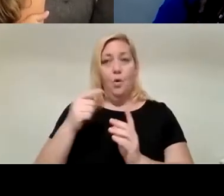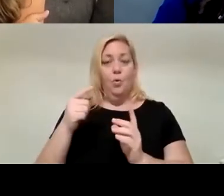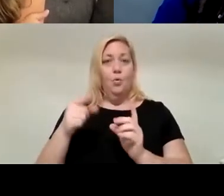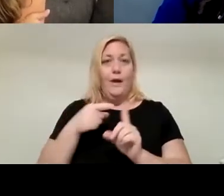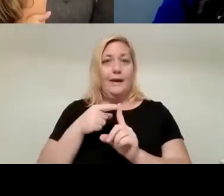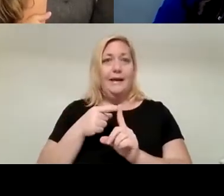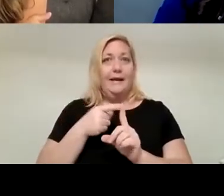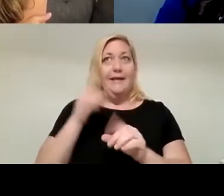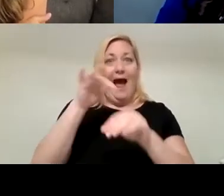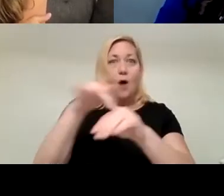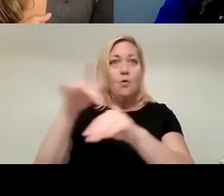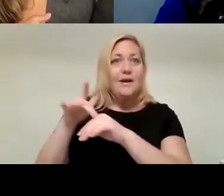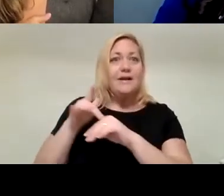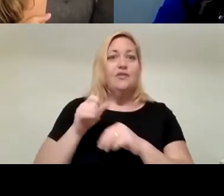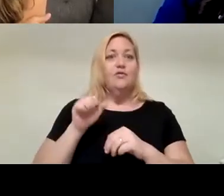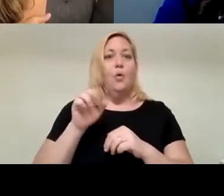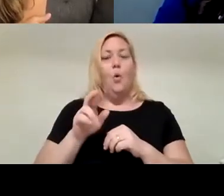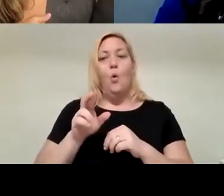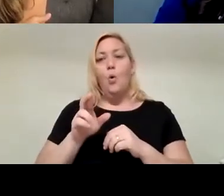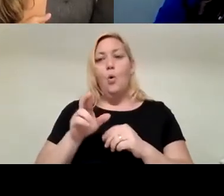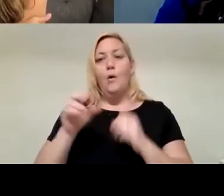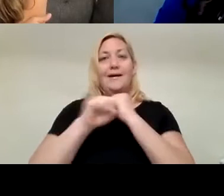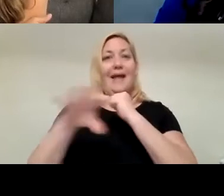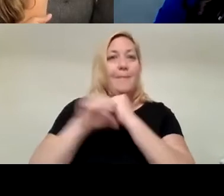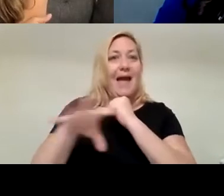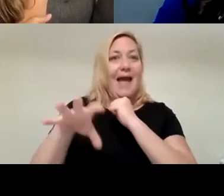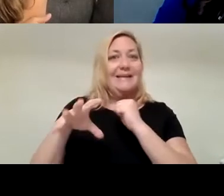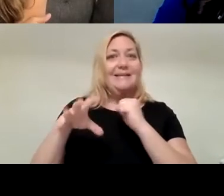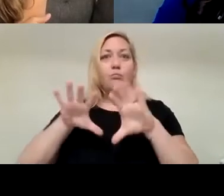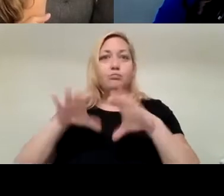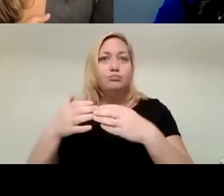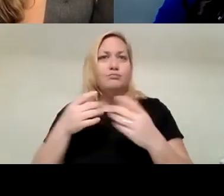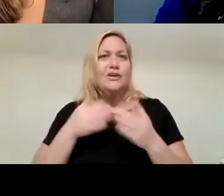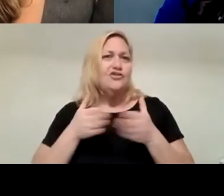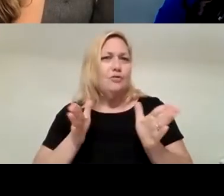to outreach or when it comes to campaigns in general?